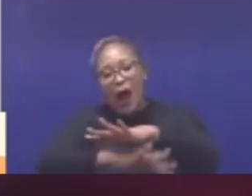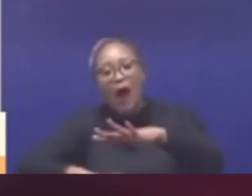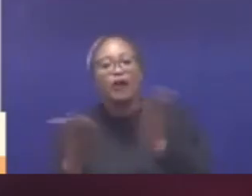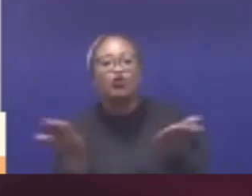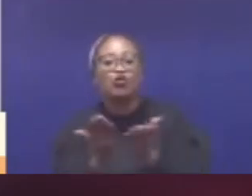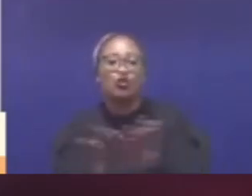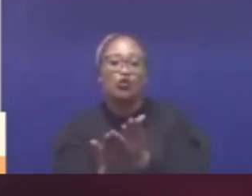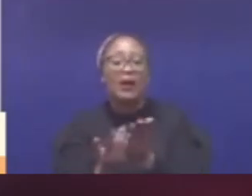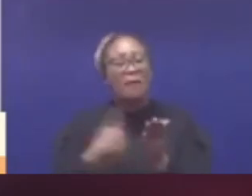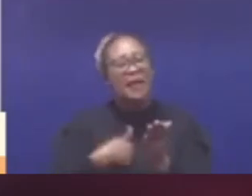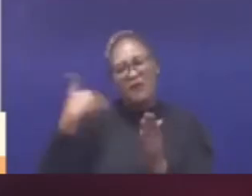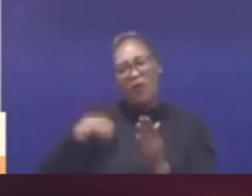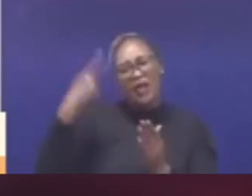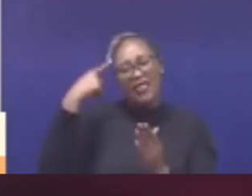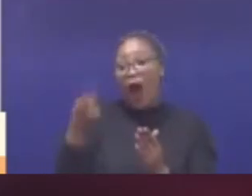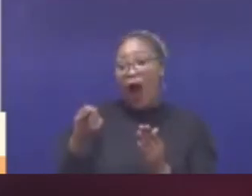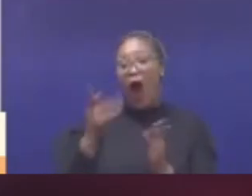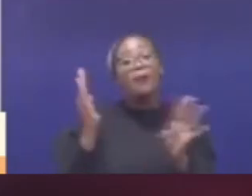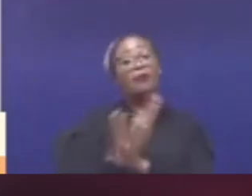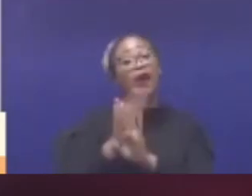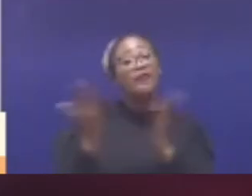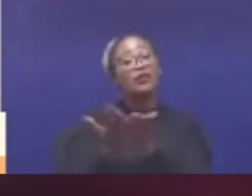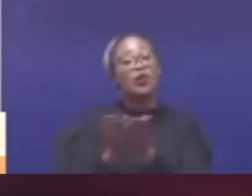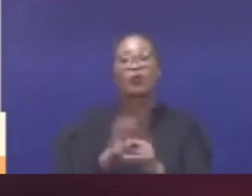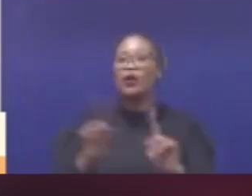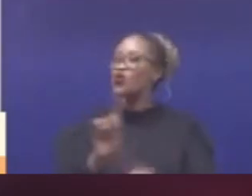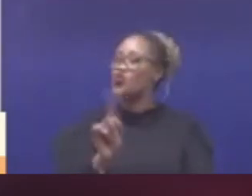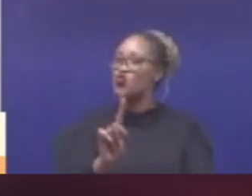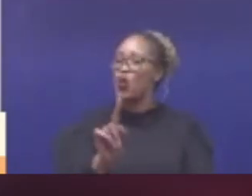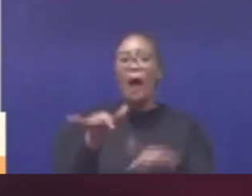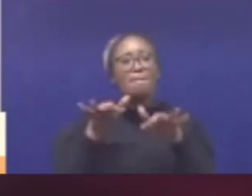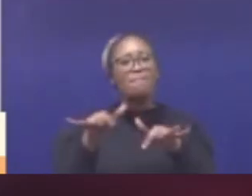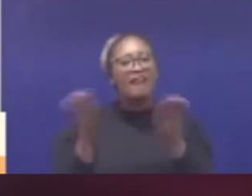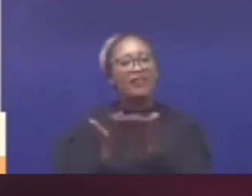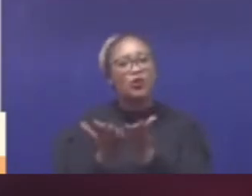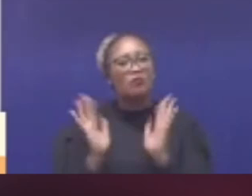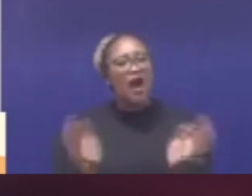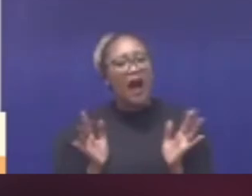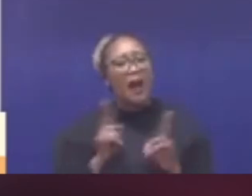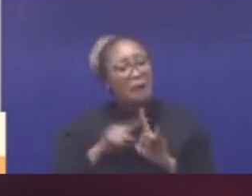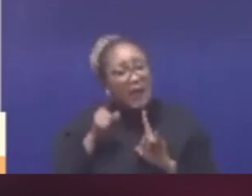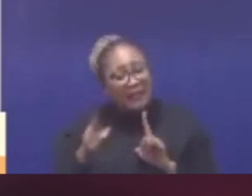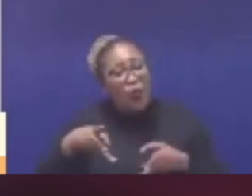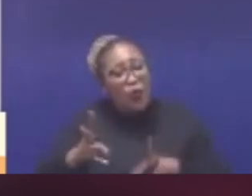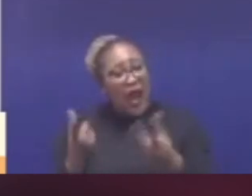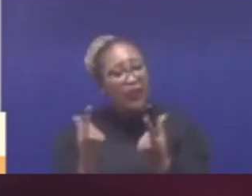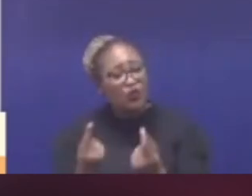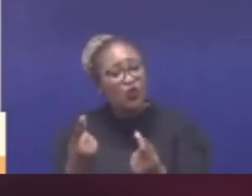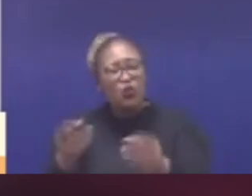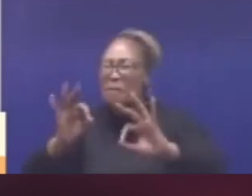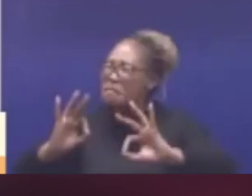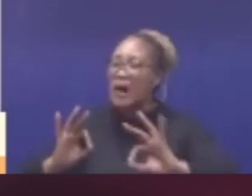well-run public school. Further out in Johannesburg, there is a reasonably newly built school built to accommodate special